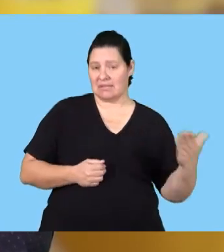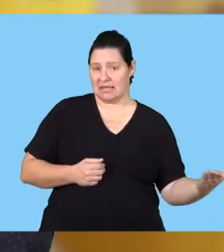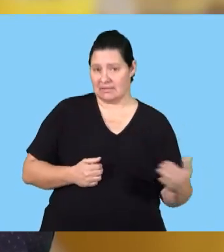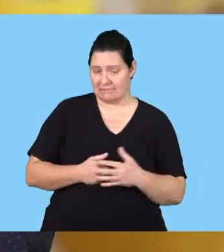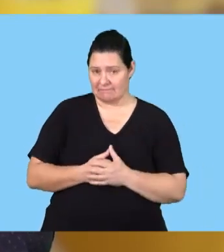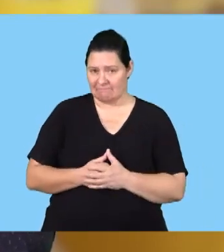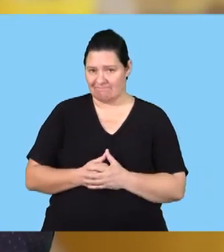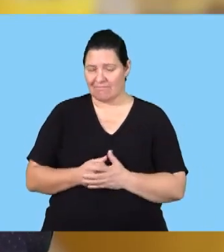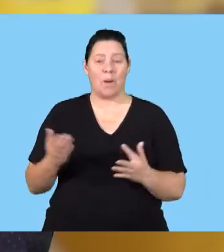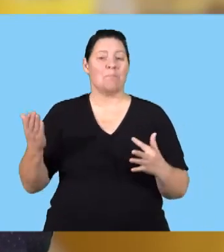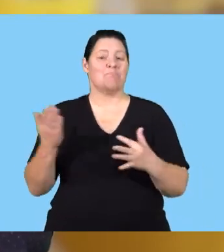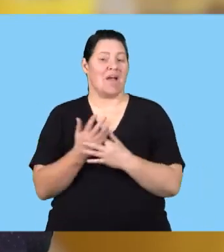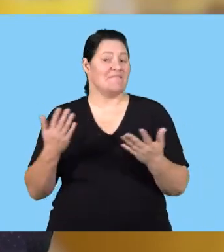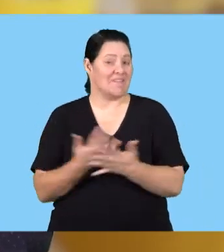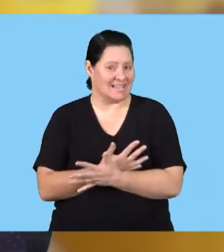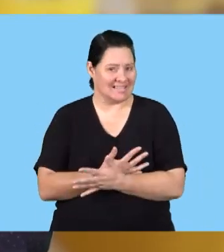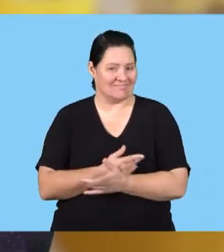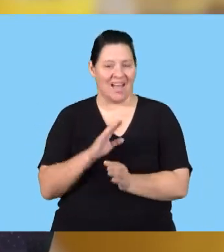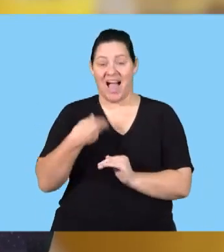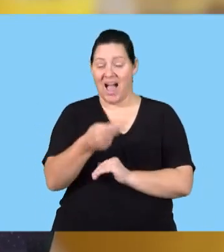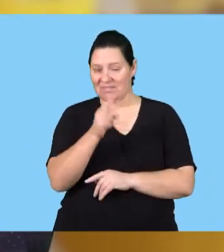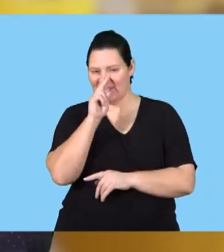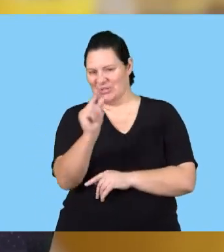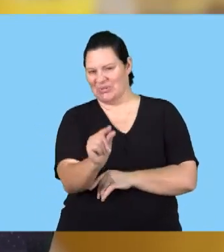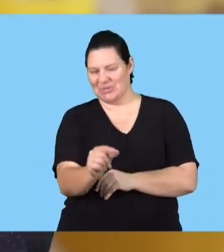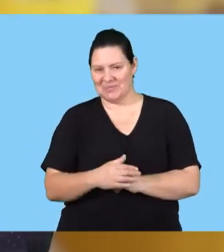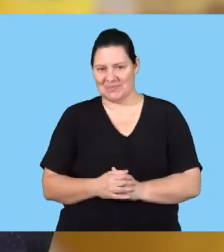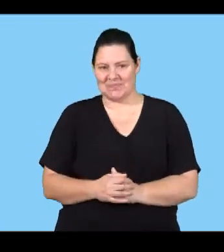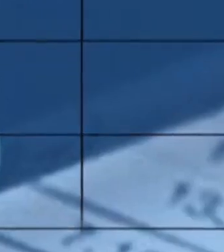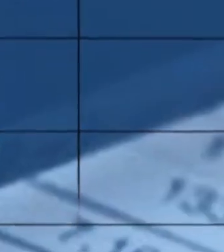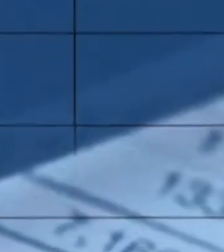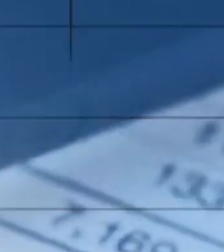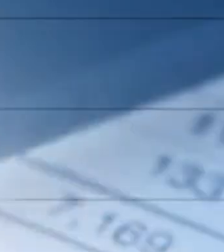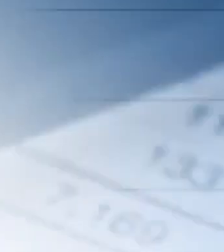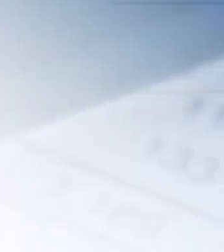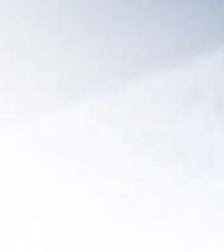on the debit side. We're going to go for a quick ad break, and I'm going to see you in a short while.